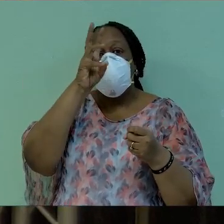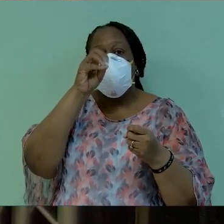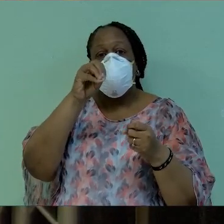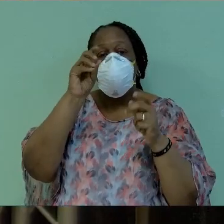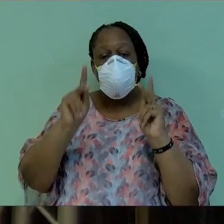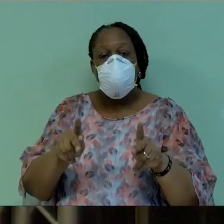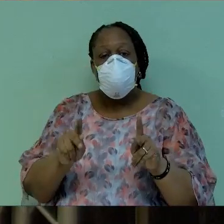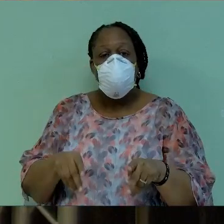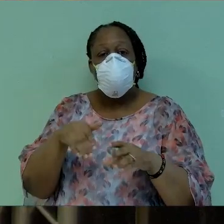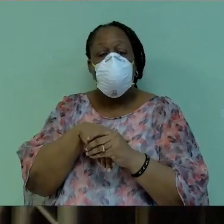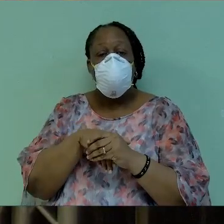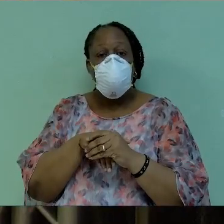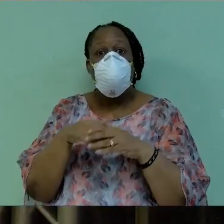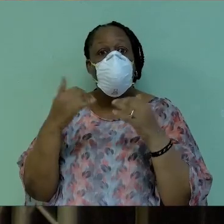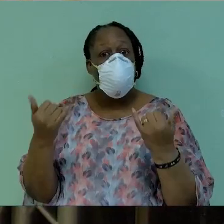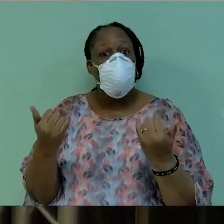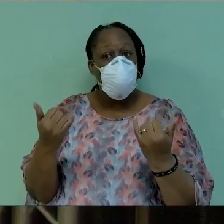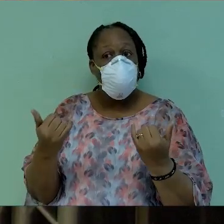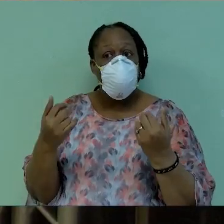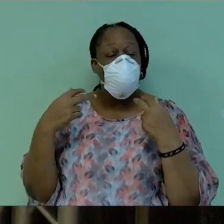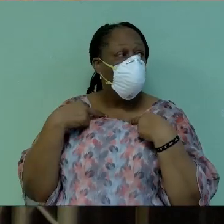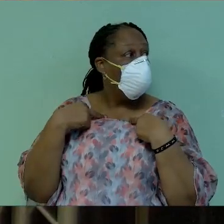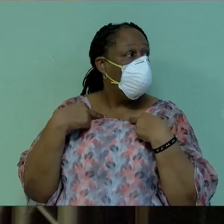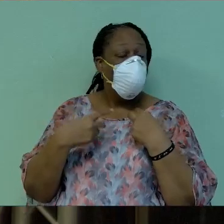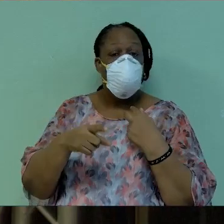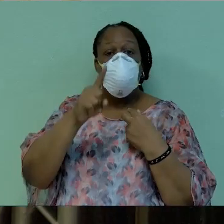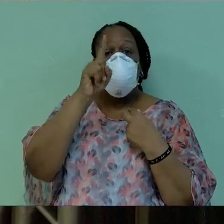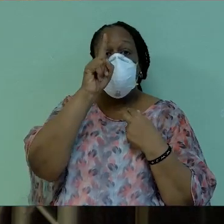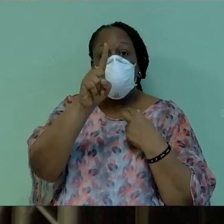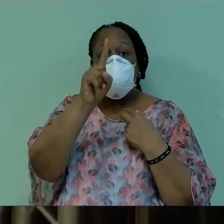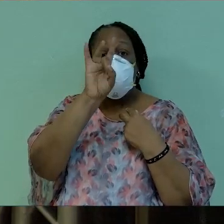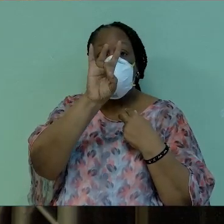morning, we have at Her Majesty's Prison